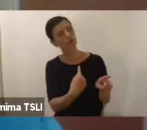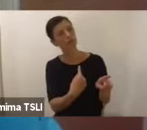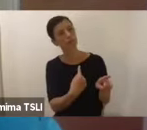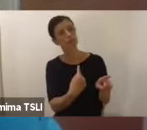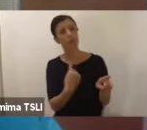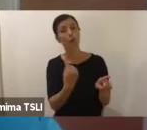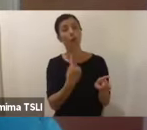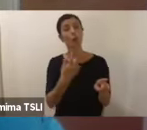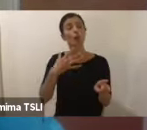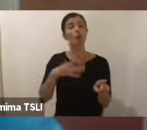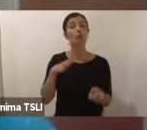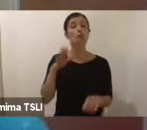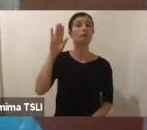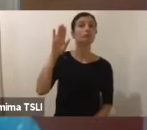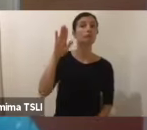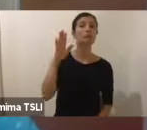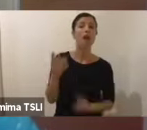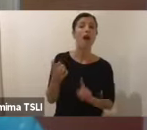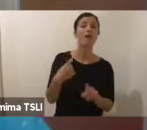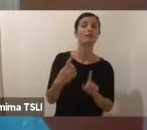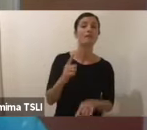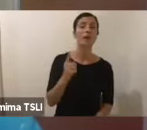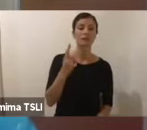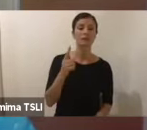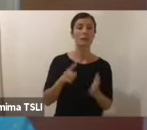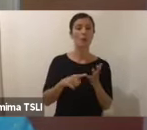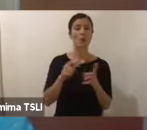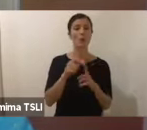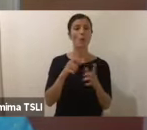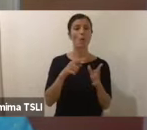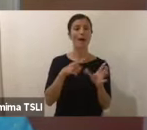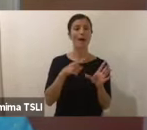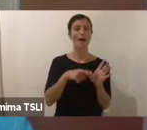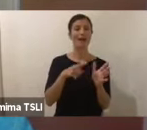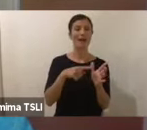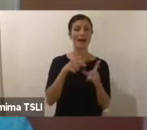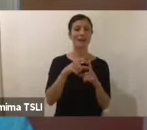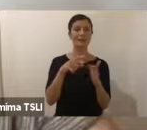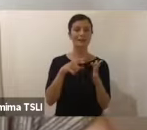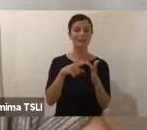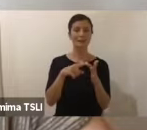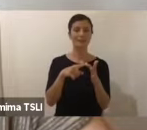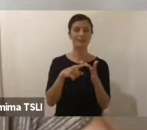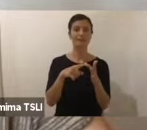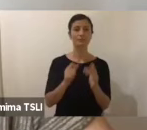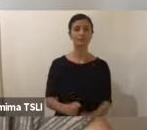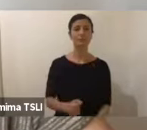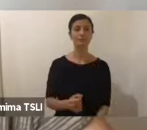okay upayadi yep i say thank you